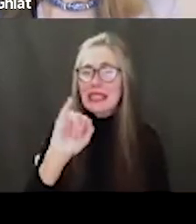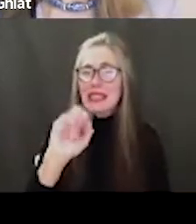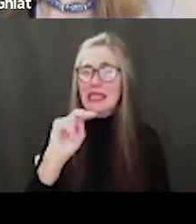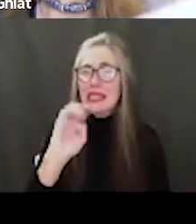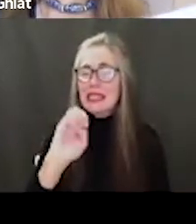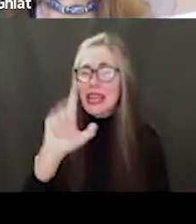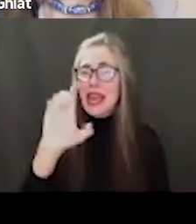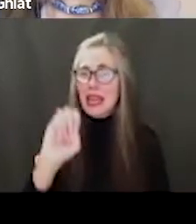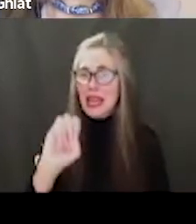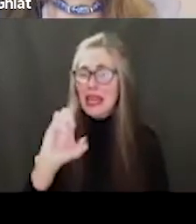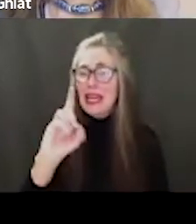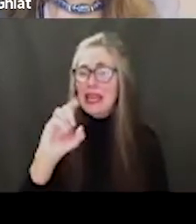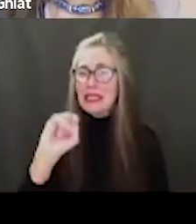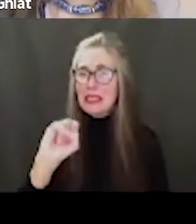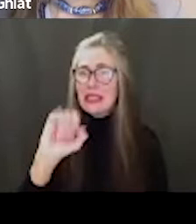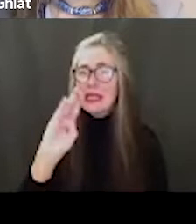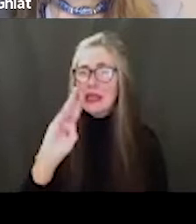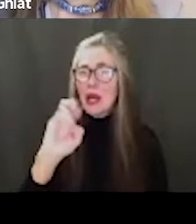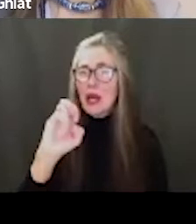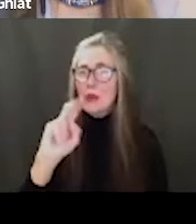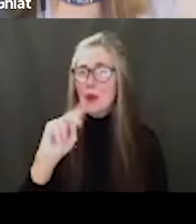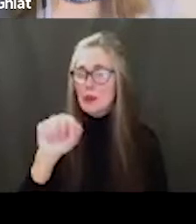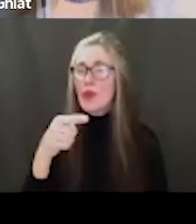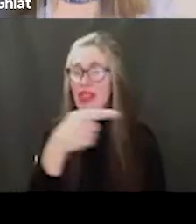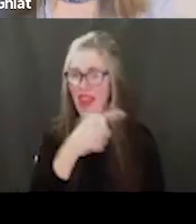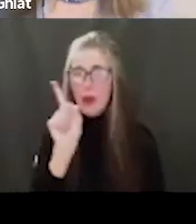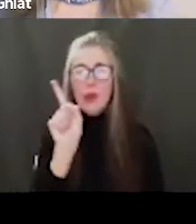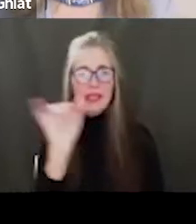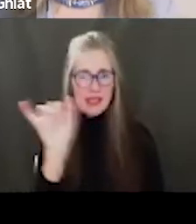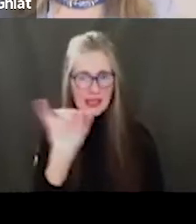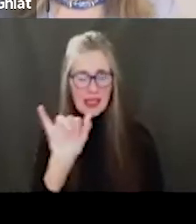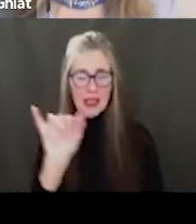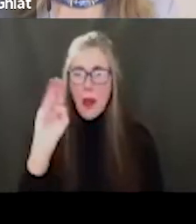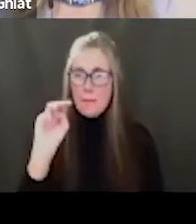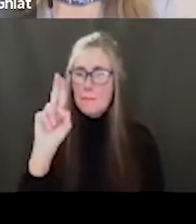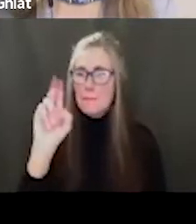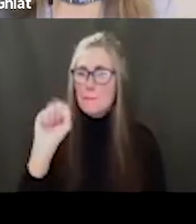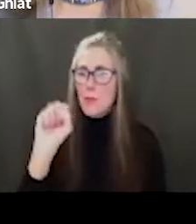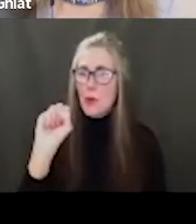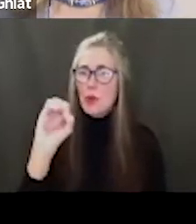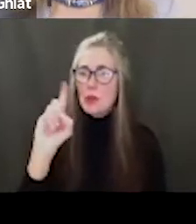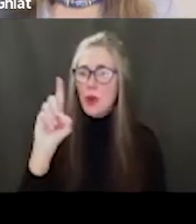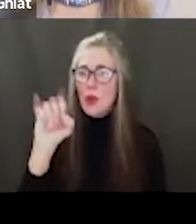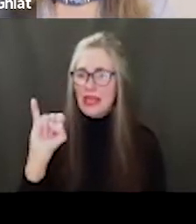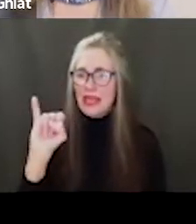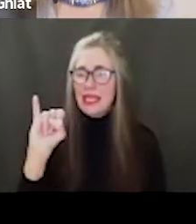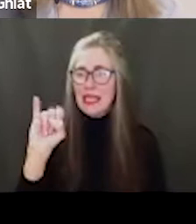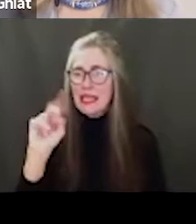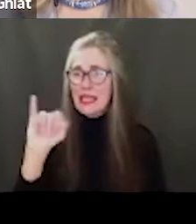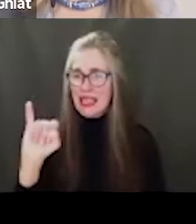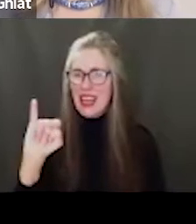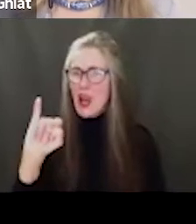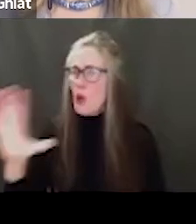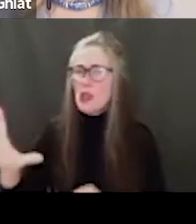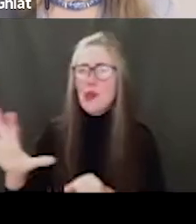was a Mussolini surrogate, Fosco Giachetti. But I have an analysis in the book about what it means to flood the frame